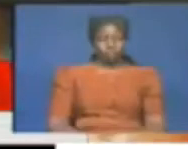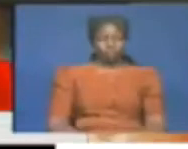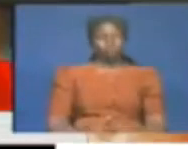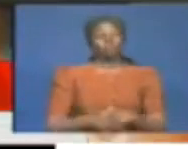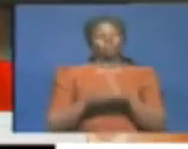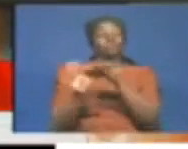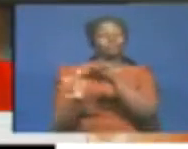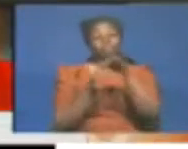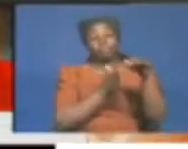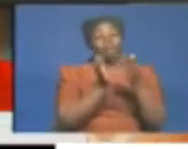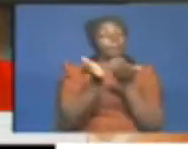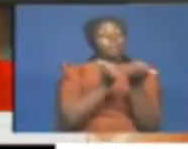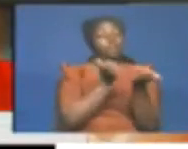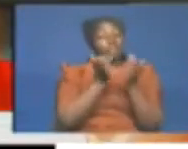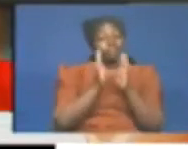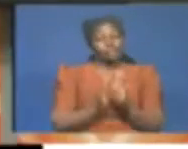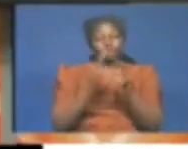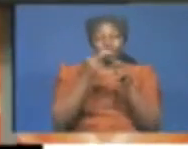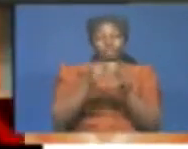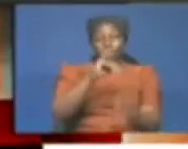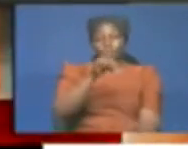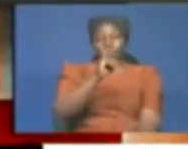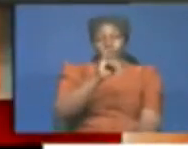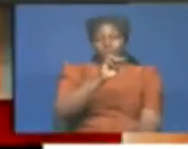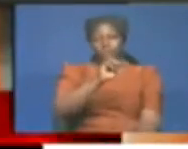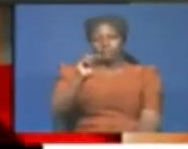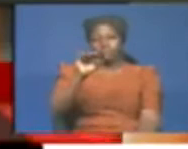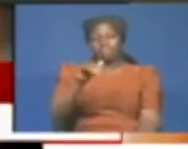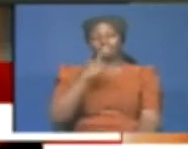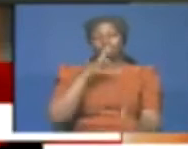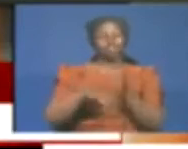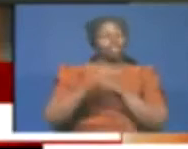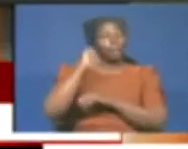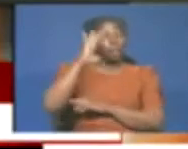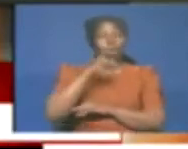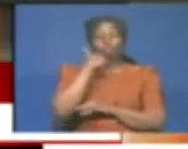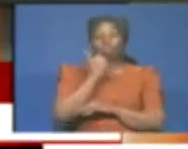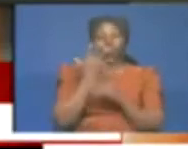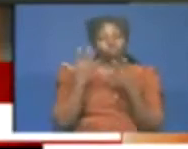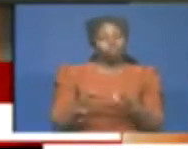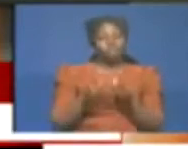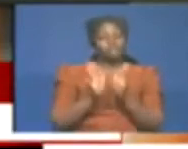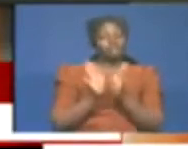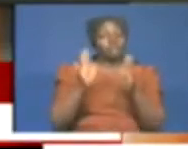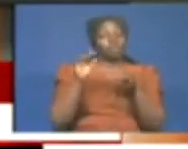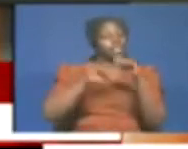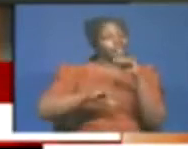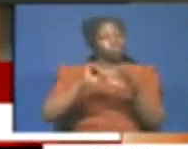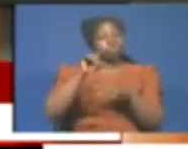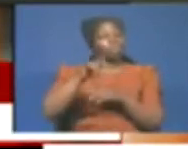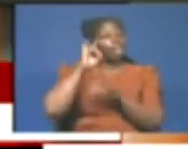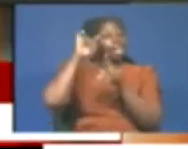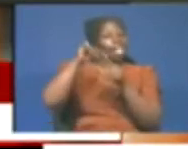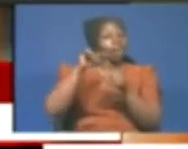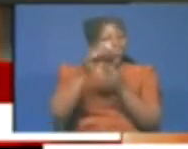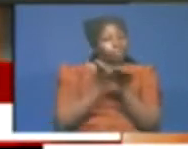Elsewhere, businessman Jimmy Wanjigi now says politicians who lost in the August general election should not seek to serve in the public